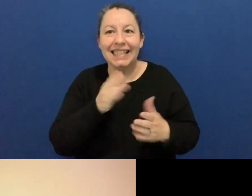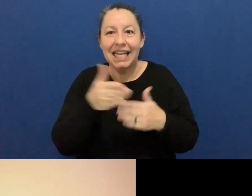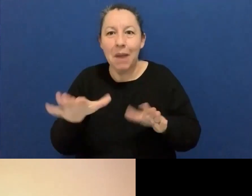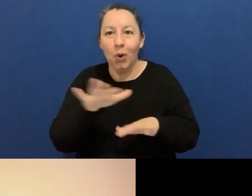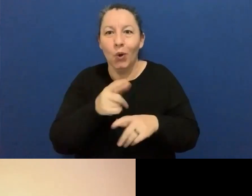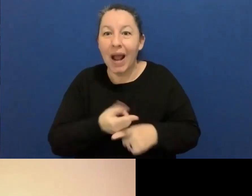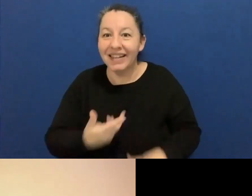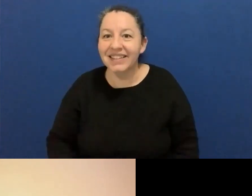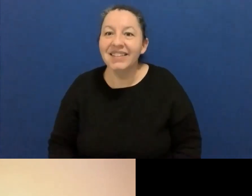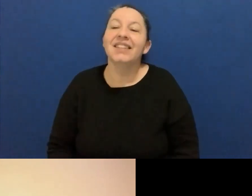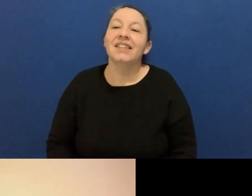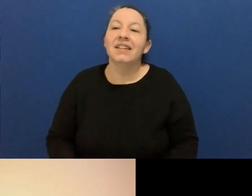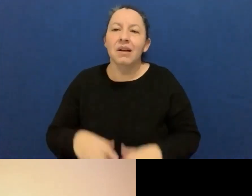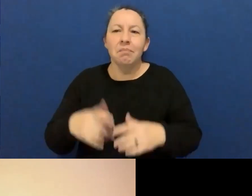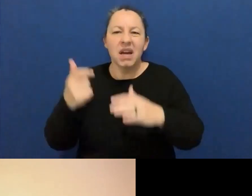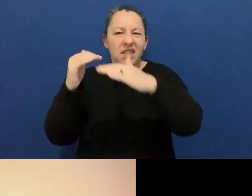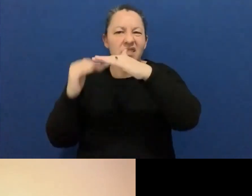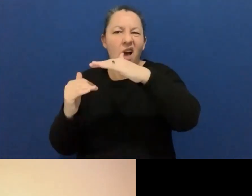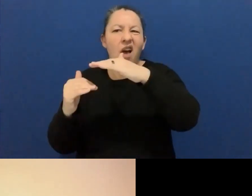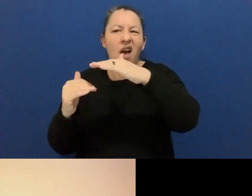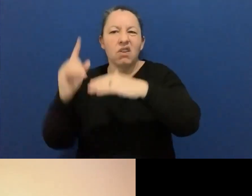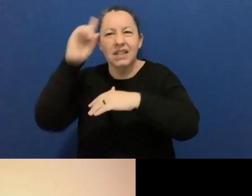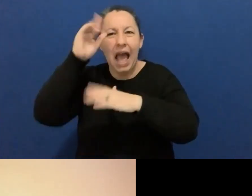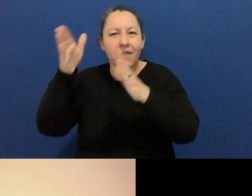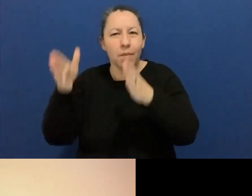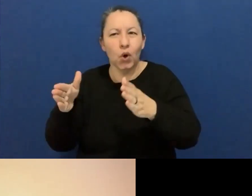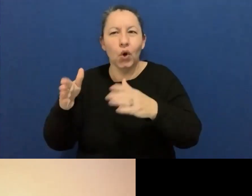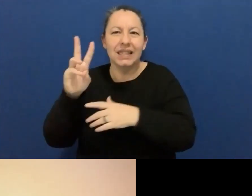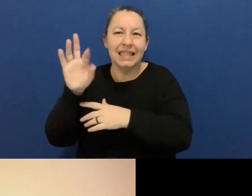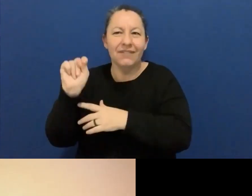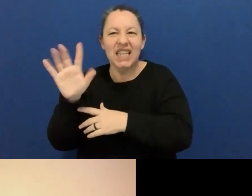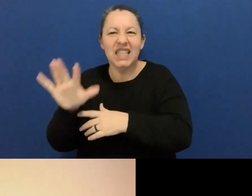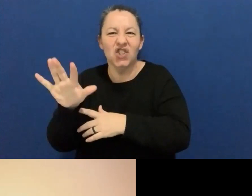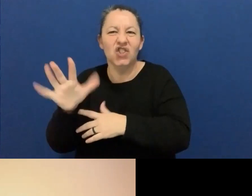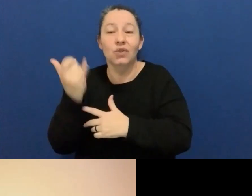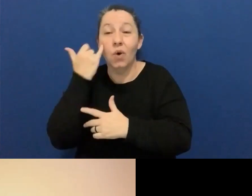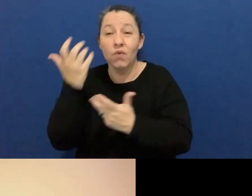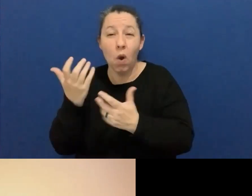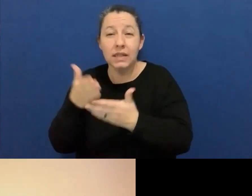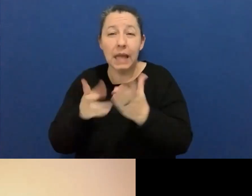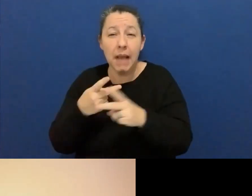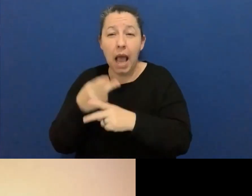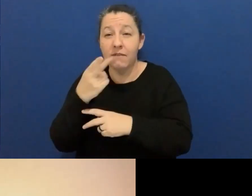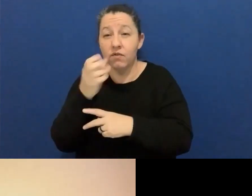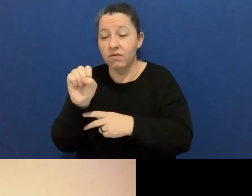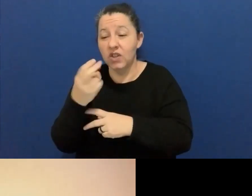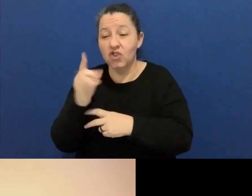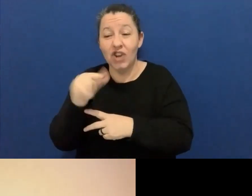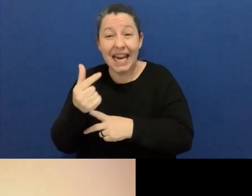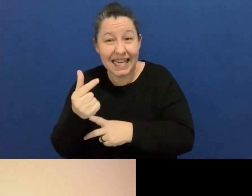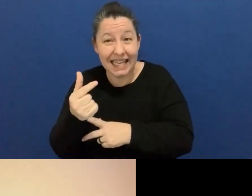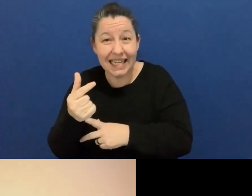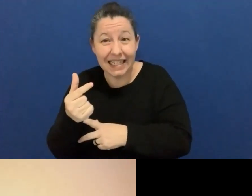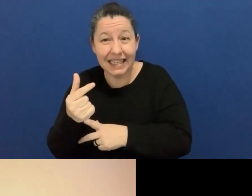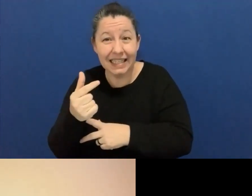also it's just right under the height of a person. So if you wanted to have like some sort of shading mechanism, it could go over the top. However, most of the smaller walls are only